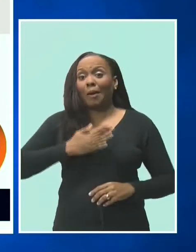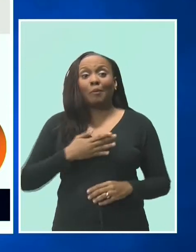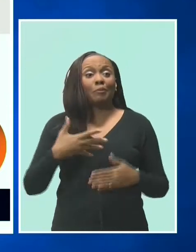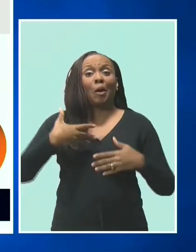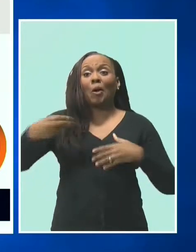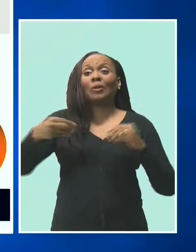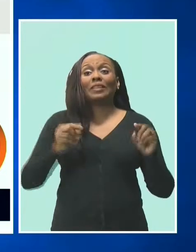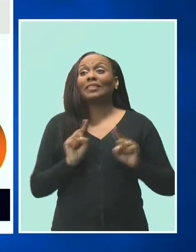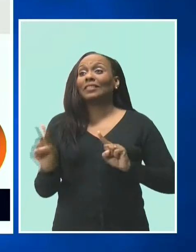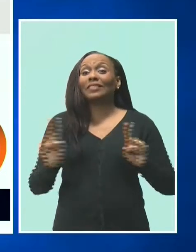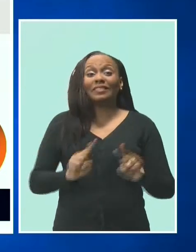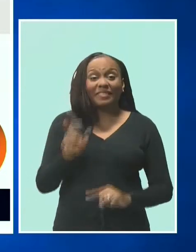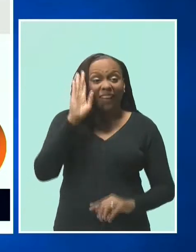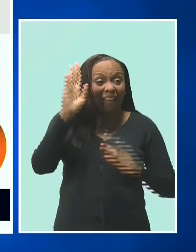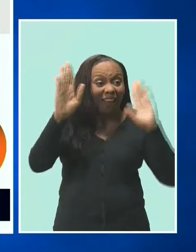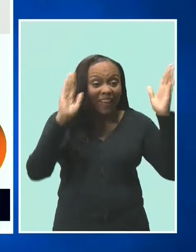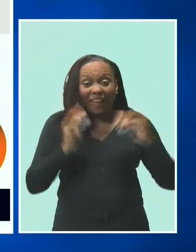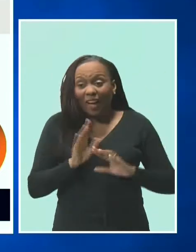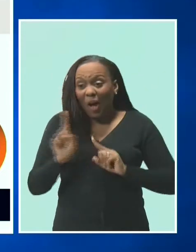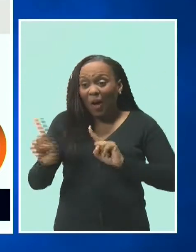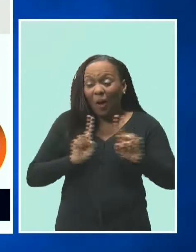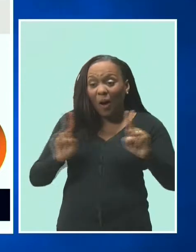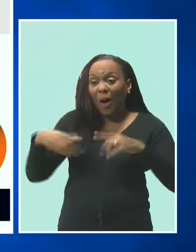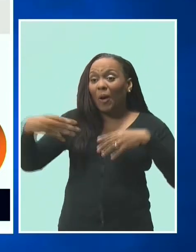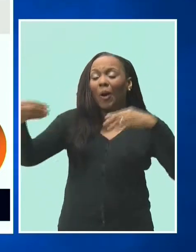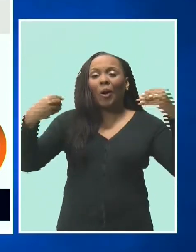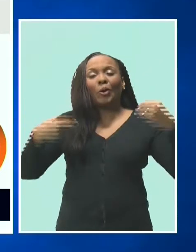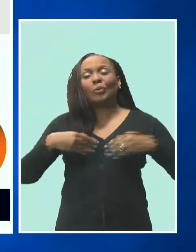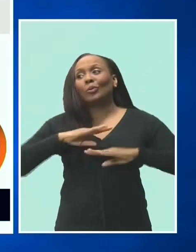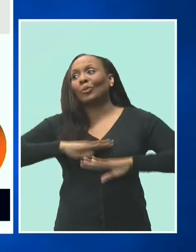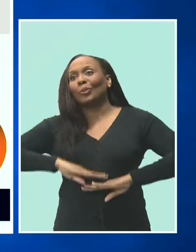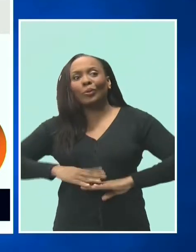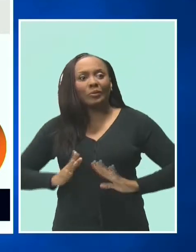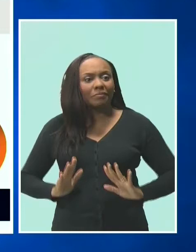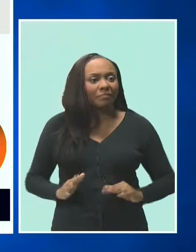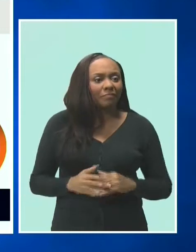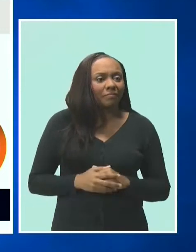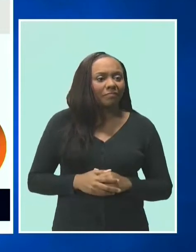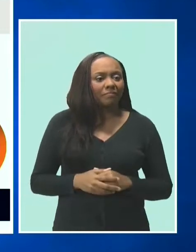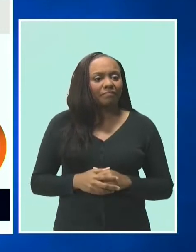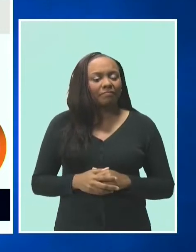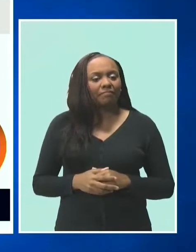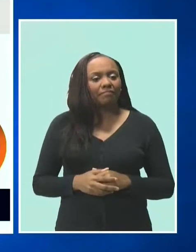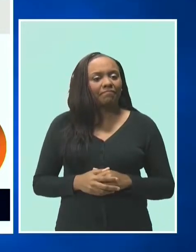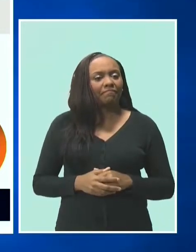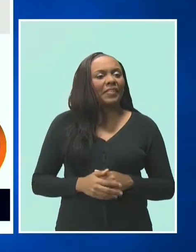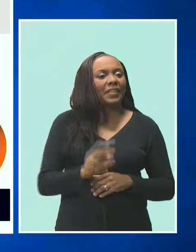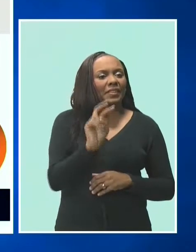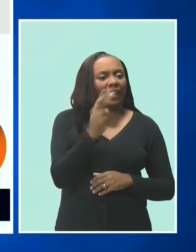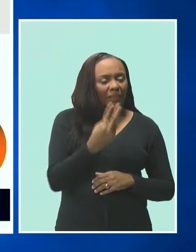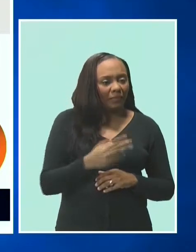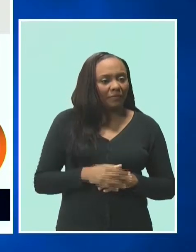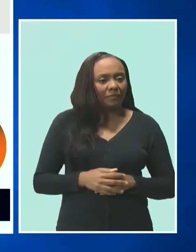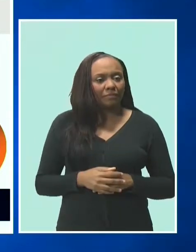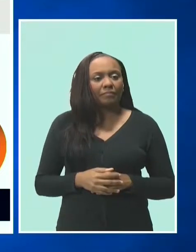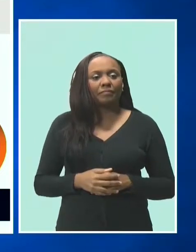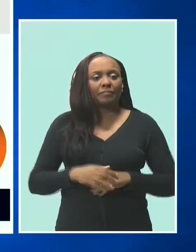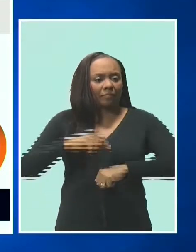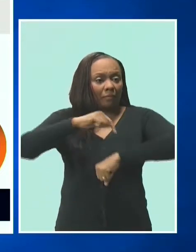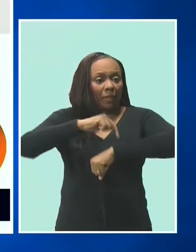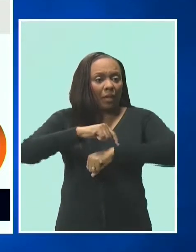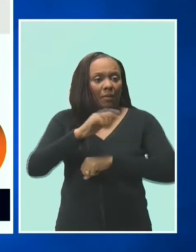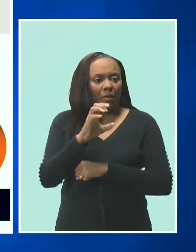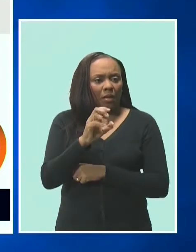to be moving around to places again. Okay, so Lisa, one of the next big changes is the curfew